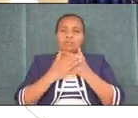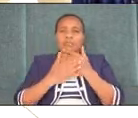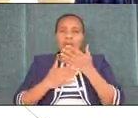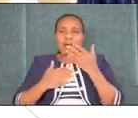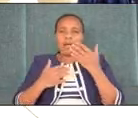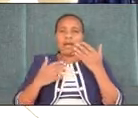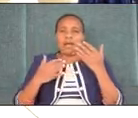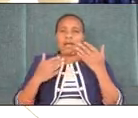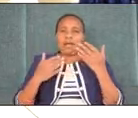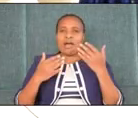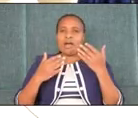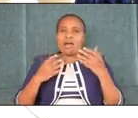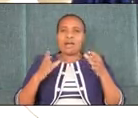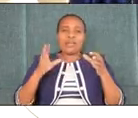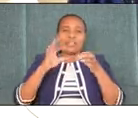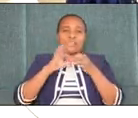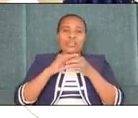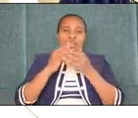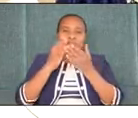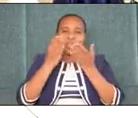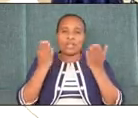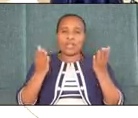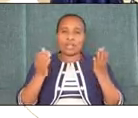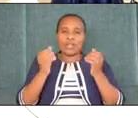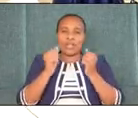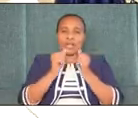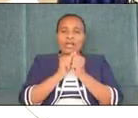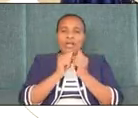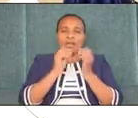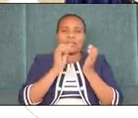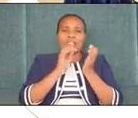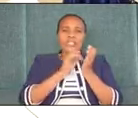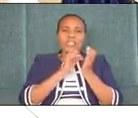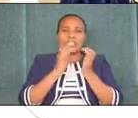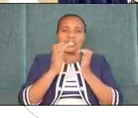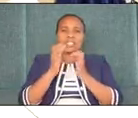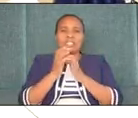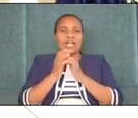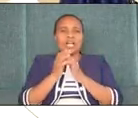by His blood, joined